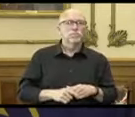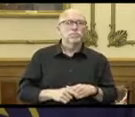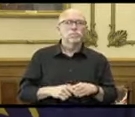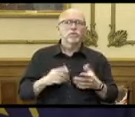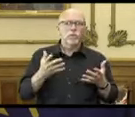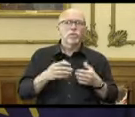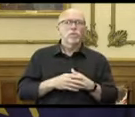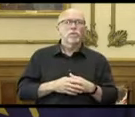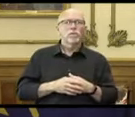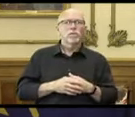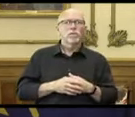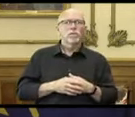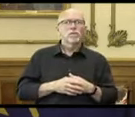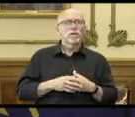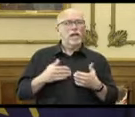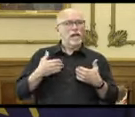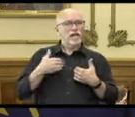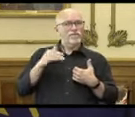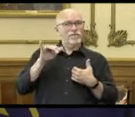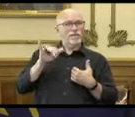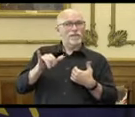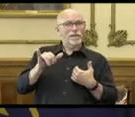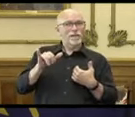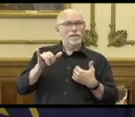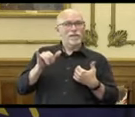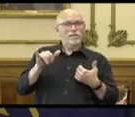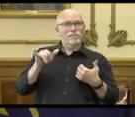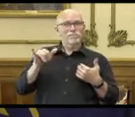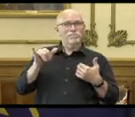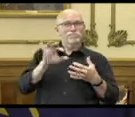So having that alignment,